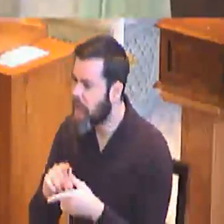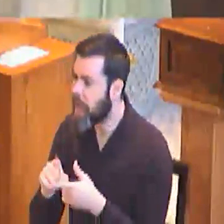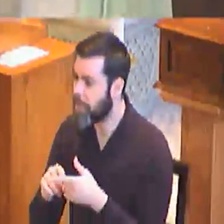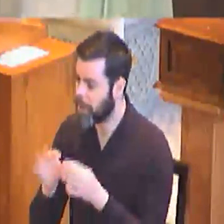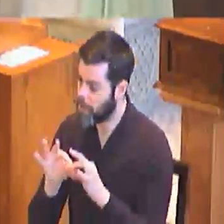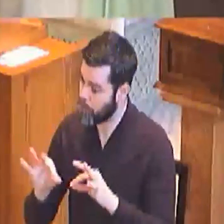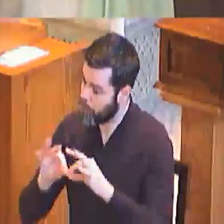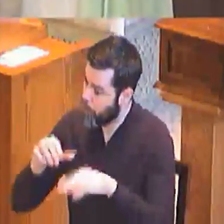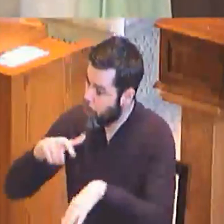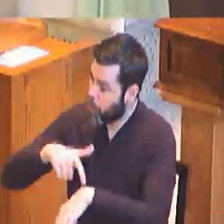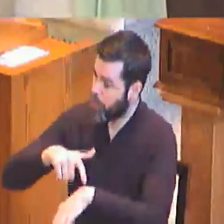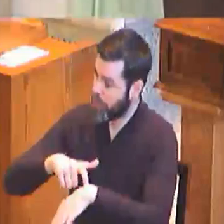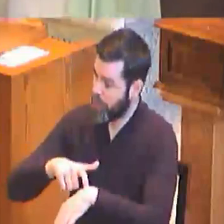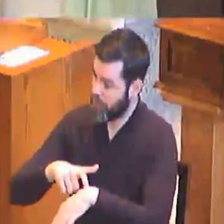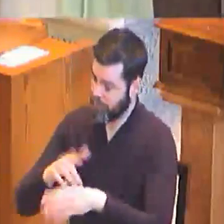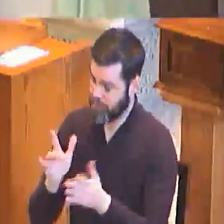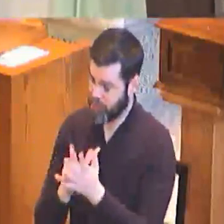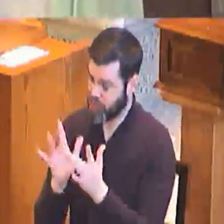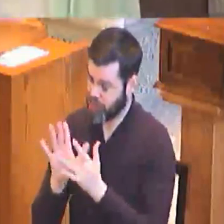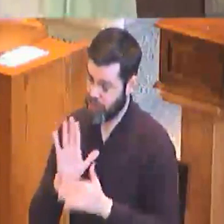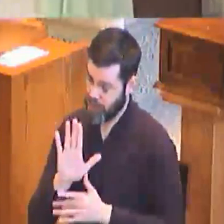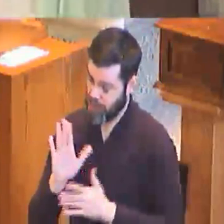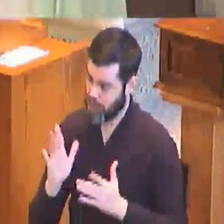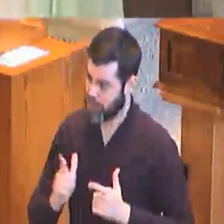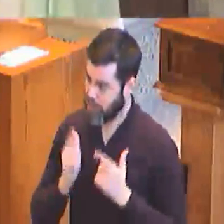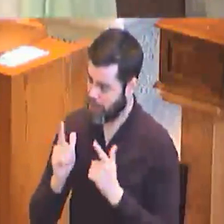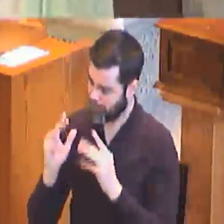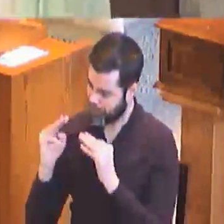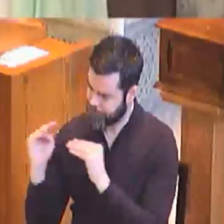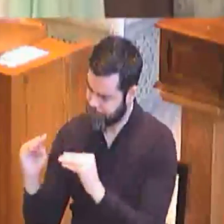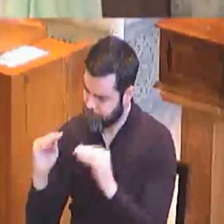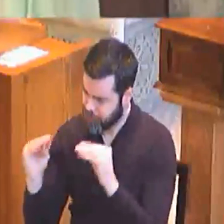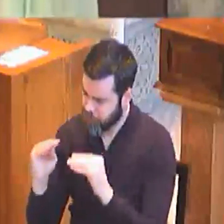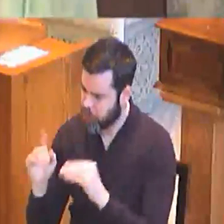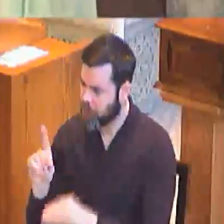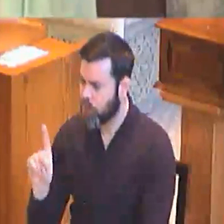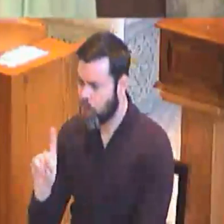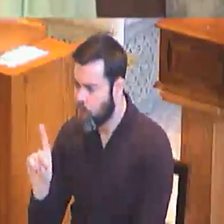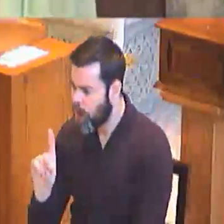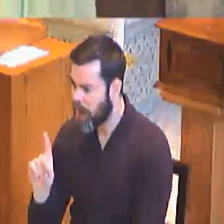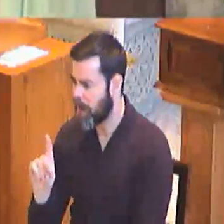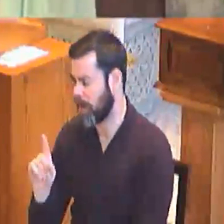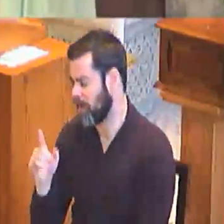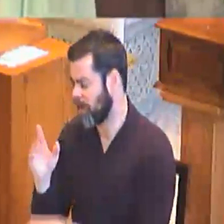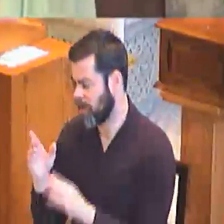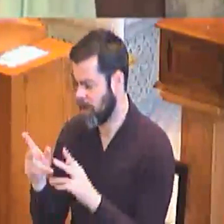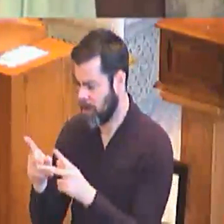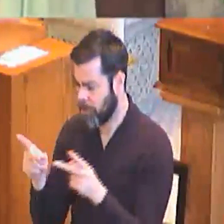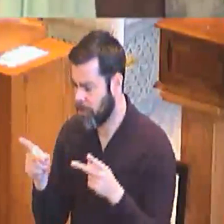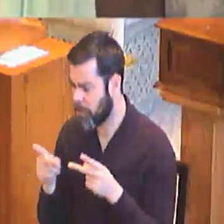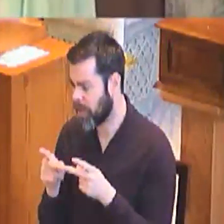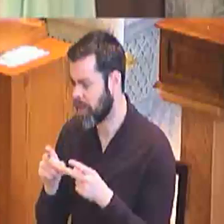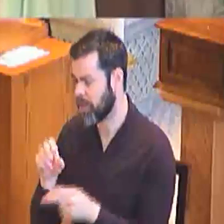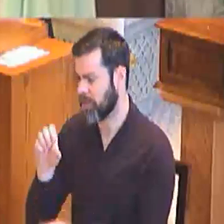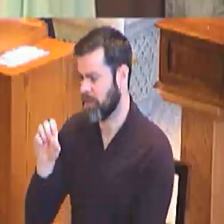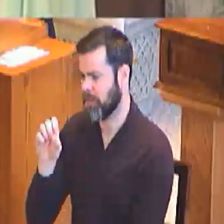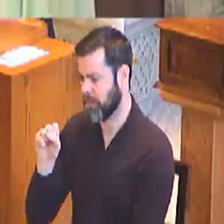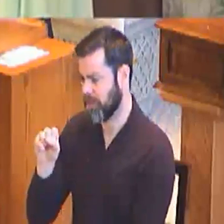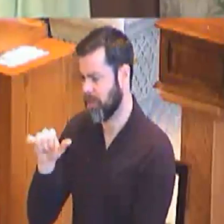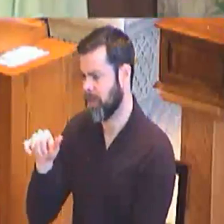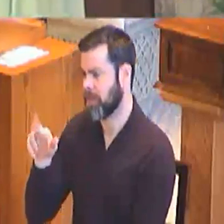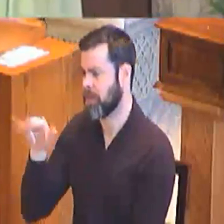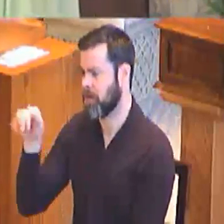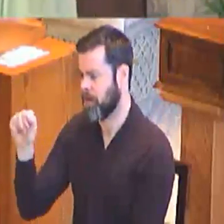a turning point in Jesus' ministry, we are told, was in Caesarea Philippi. He was in this location, and